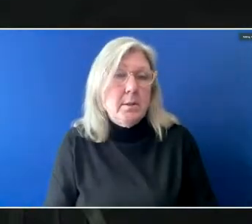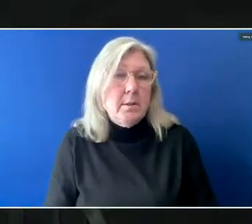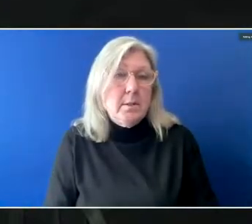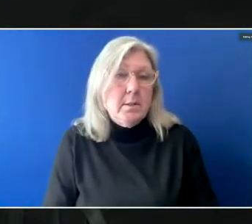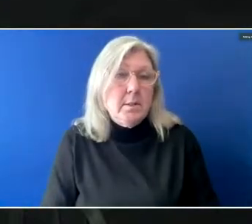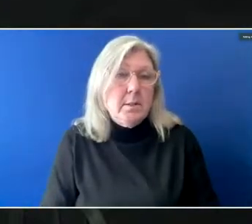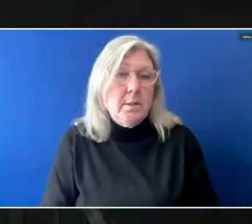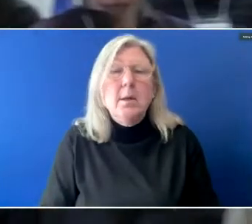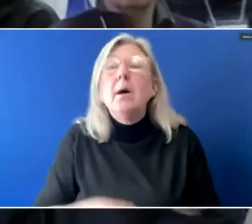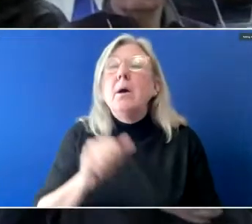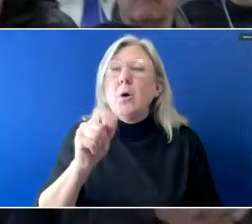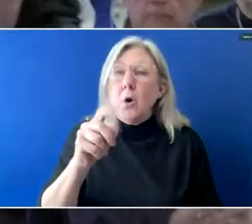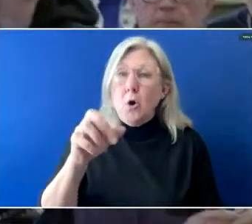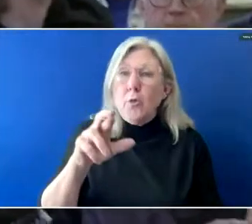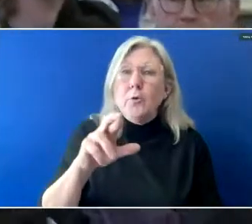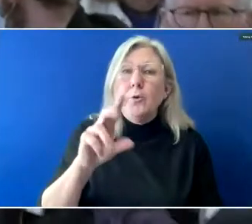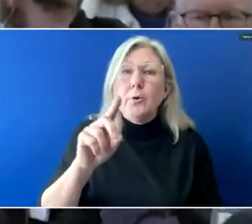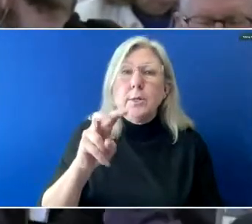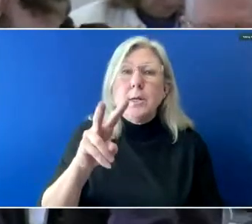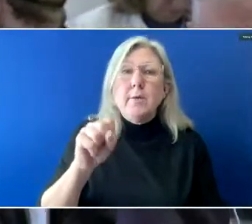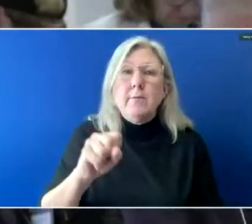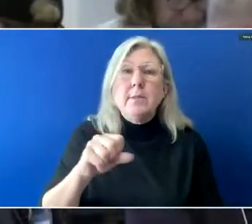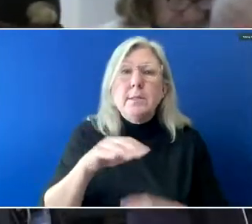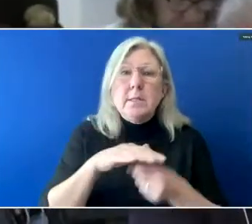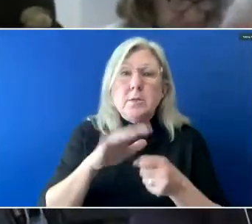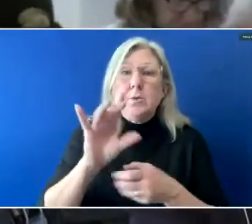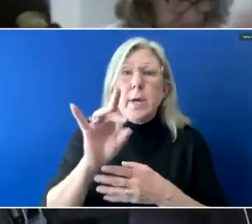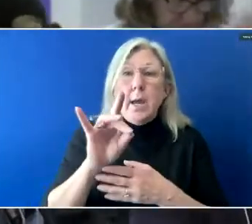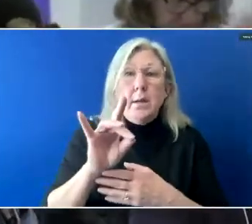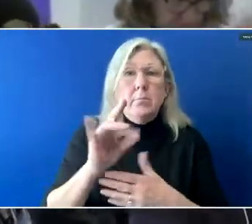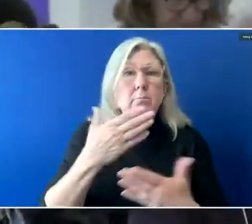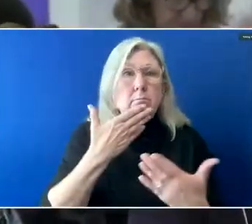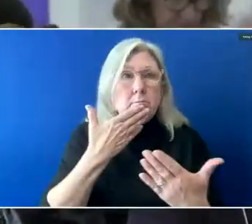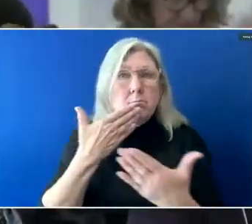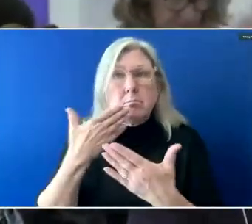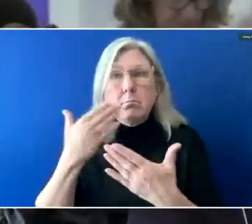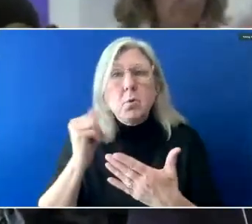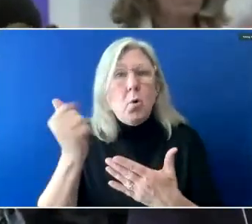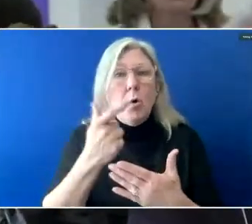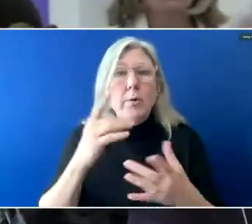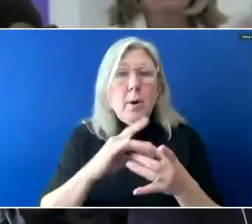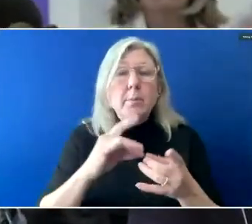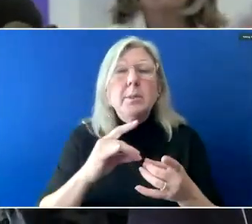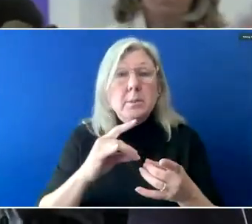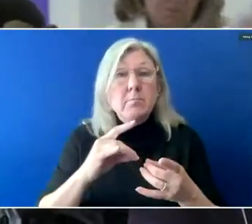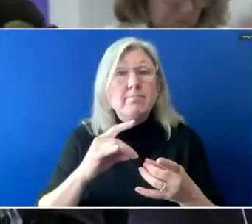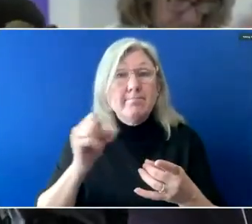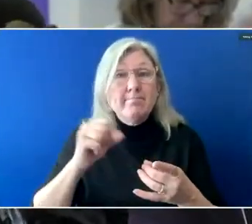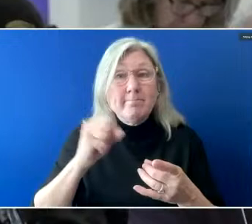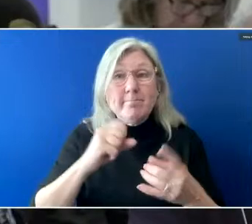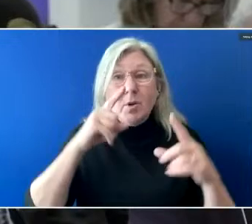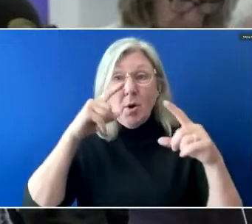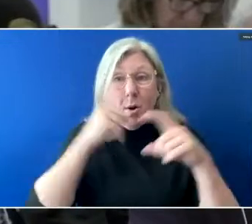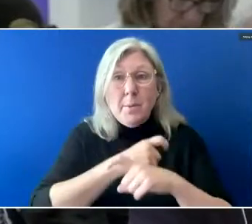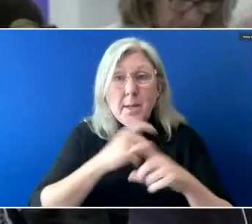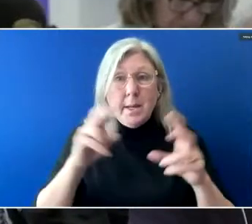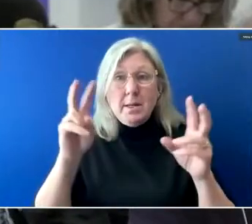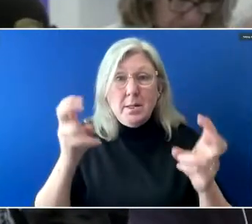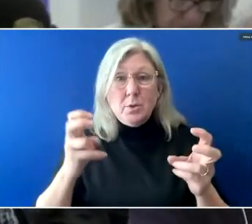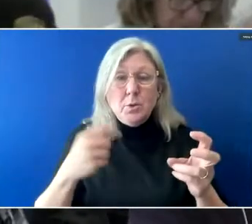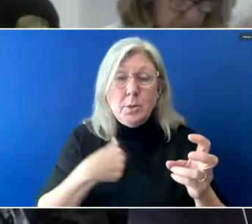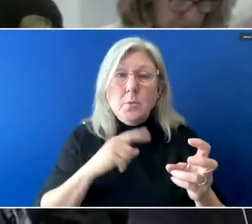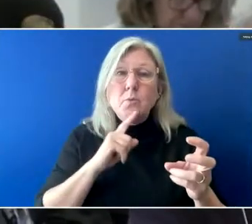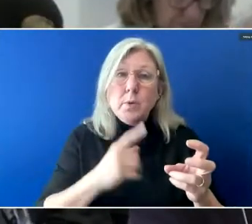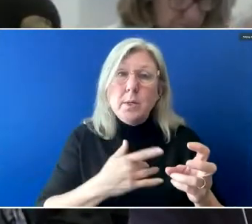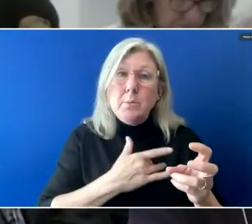Arthur Davis district 8 uh and I really appreciate all the comments um it's certainly a complicated issue and I really appreciate U Town